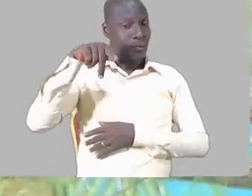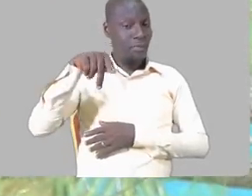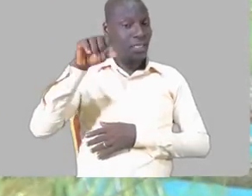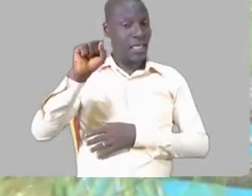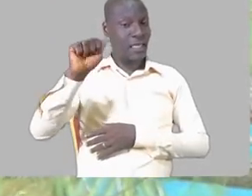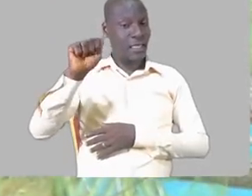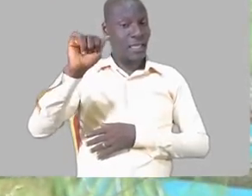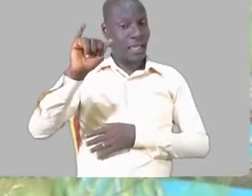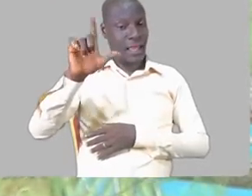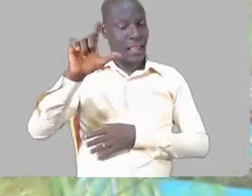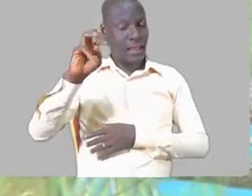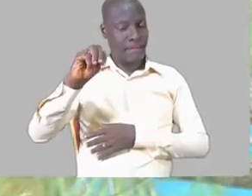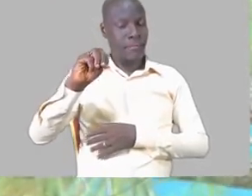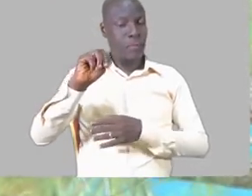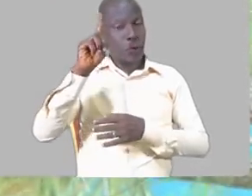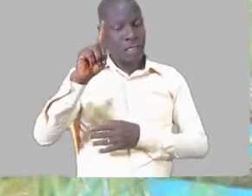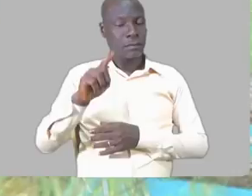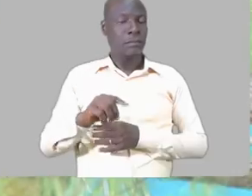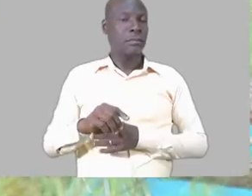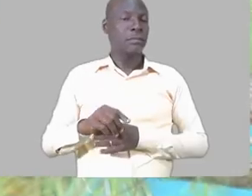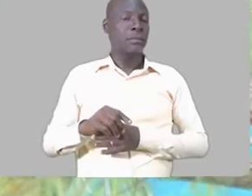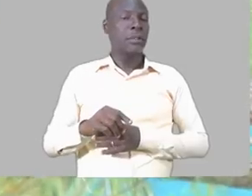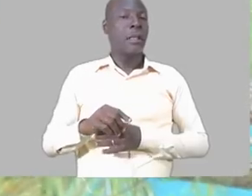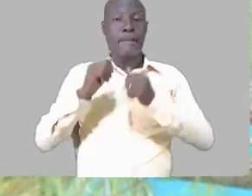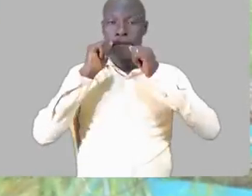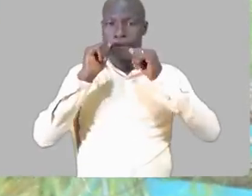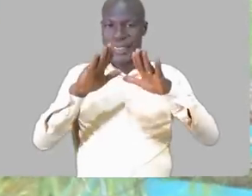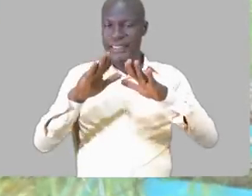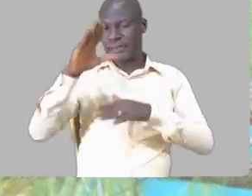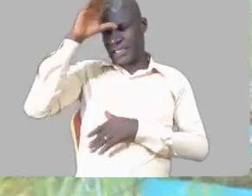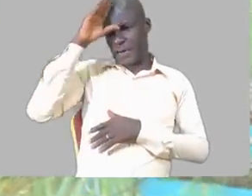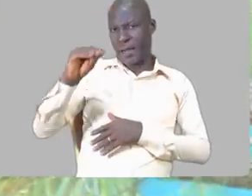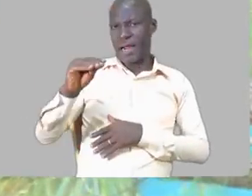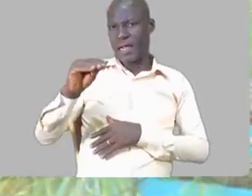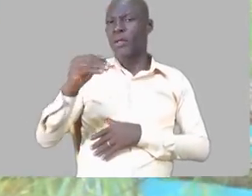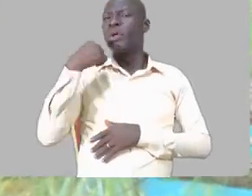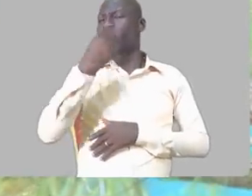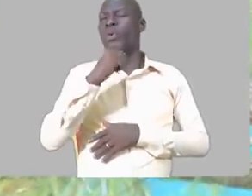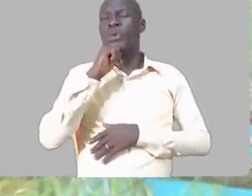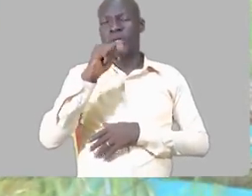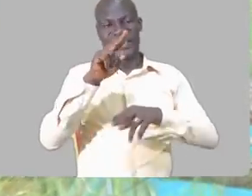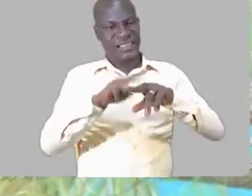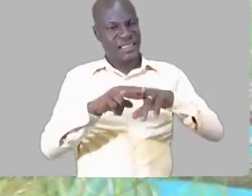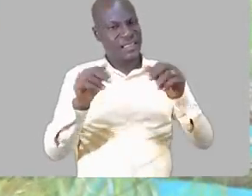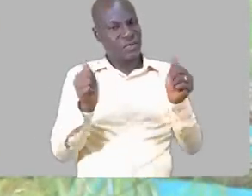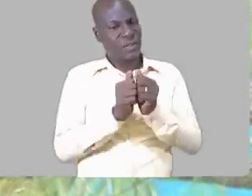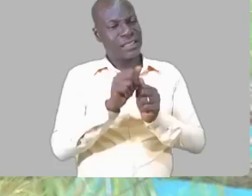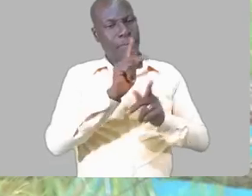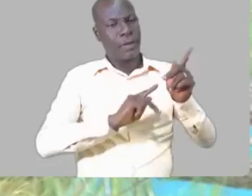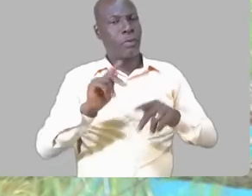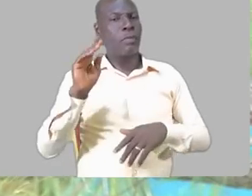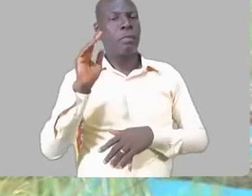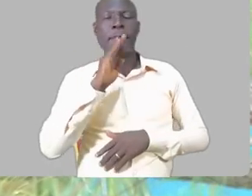bebre, etre, yeng. Wasi, enshira, eni onipa, a onyina abonefo omo aginam